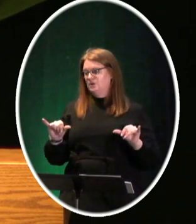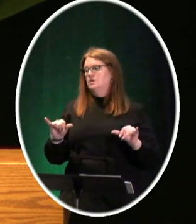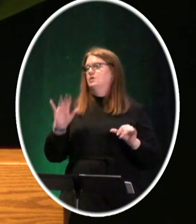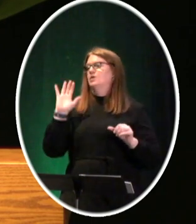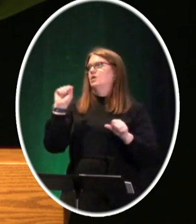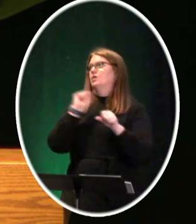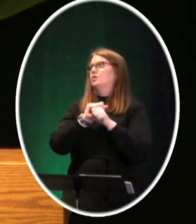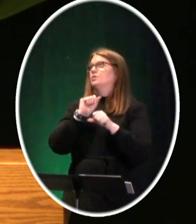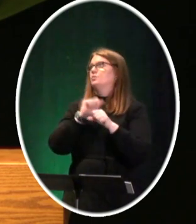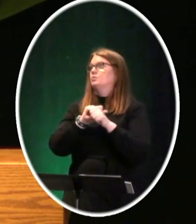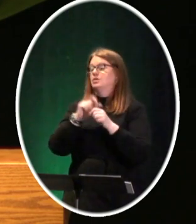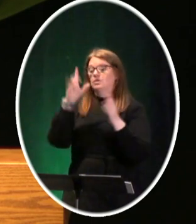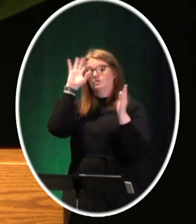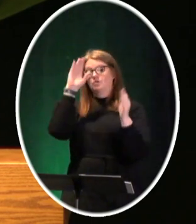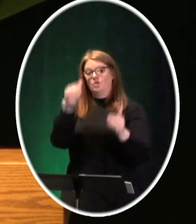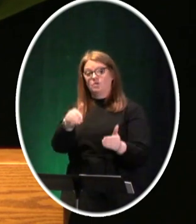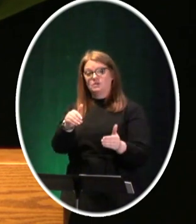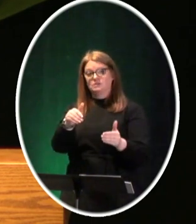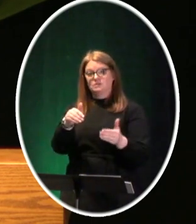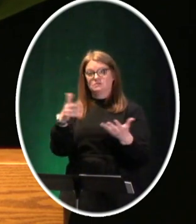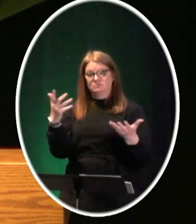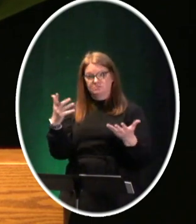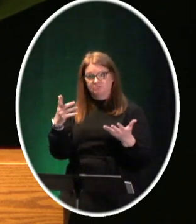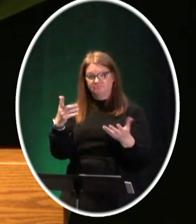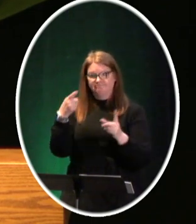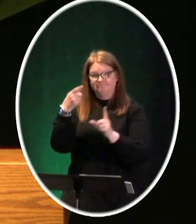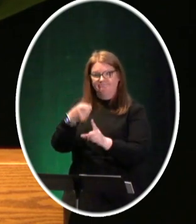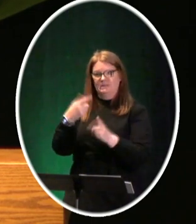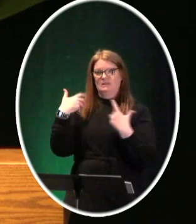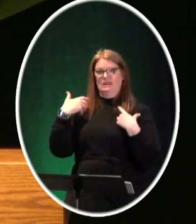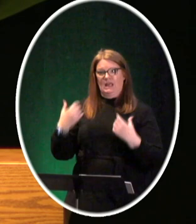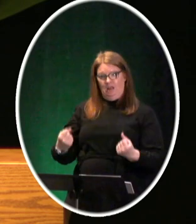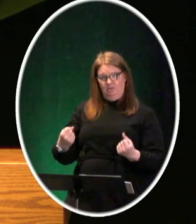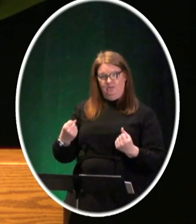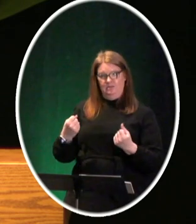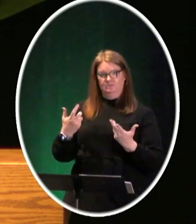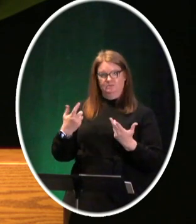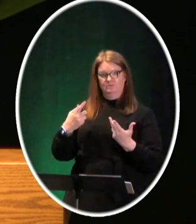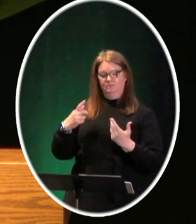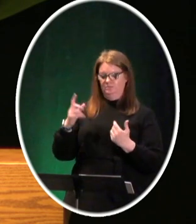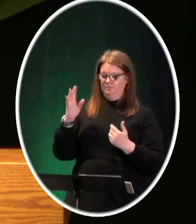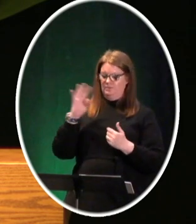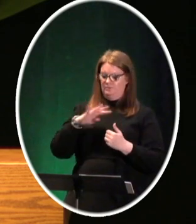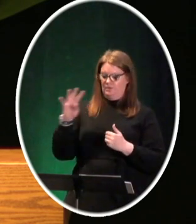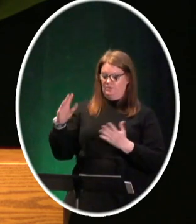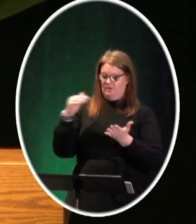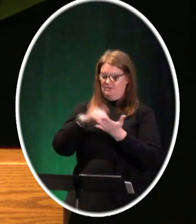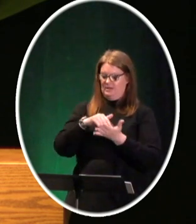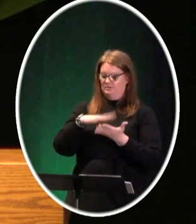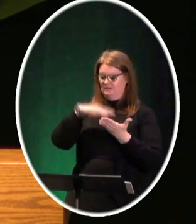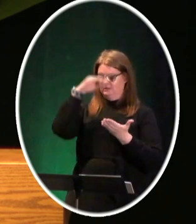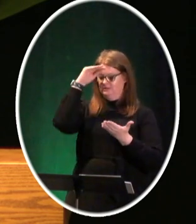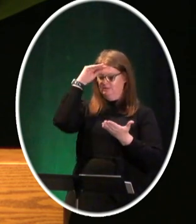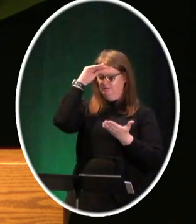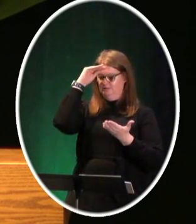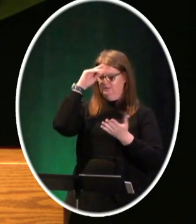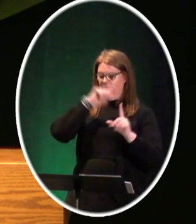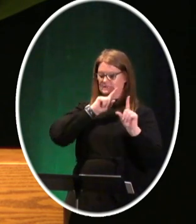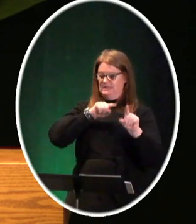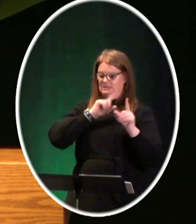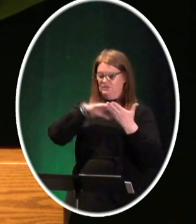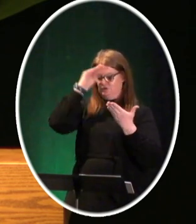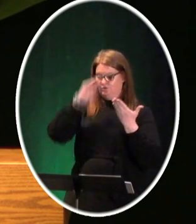work focuses heavily on the matters that affect the health and well-being of the 44,000 students attending the 11